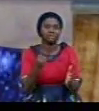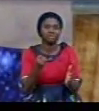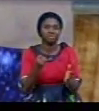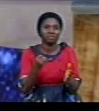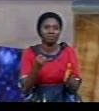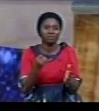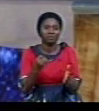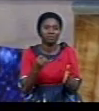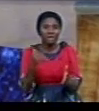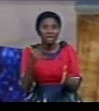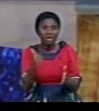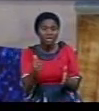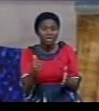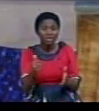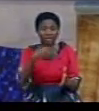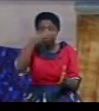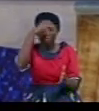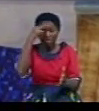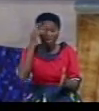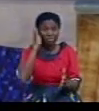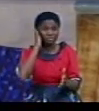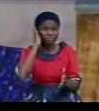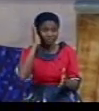conceive holy